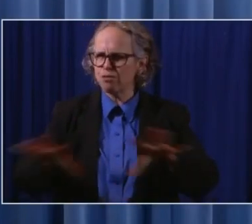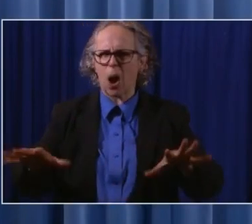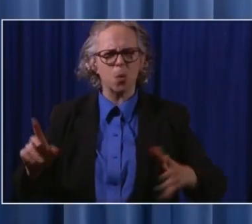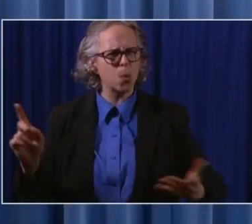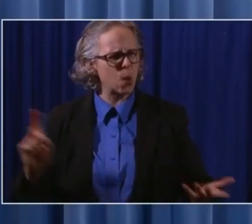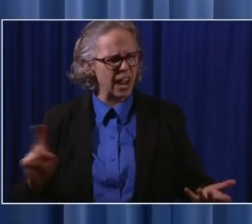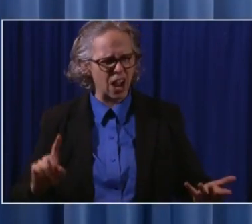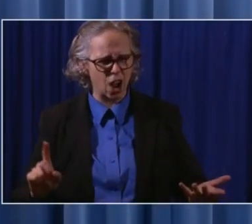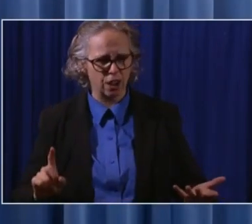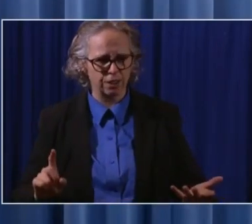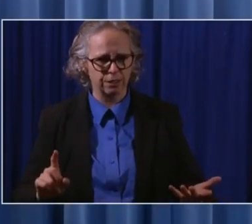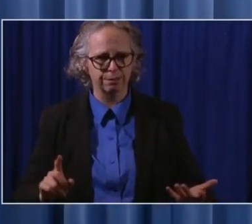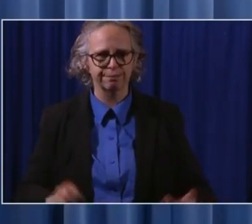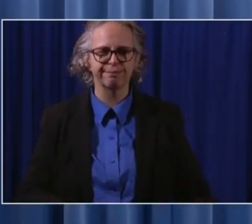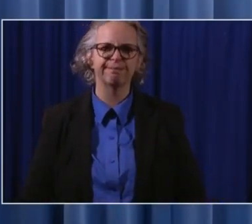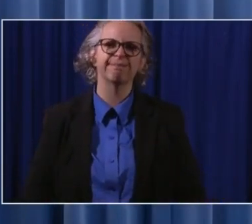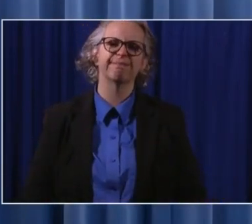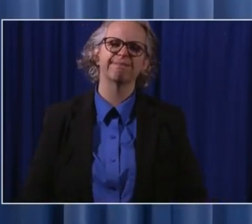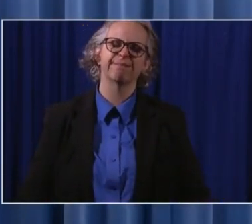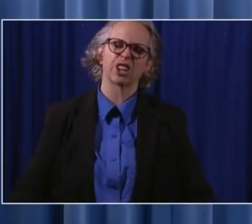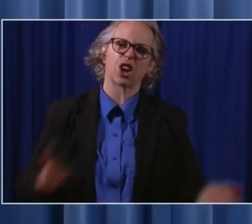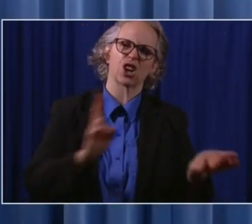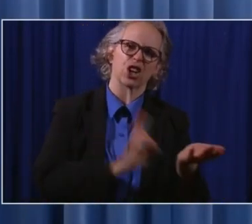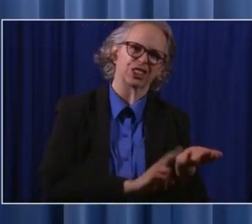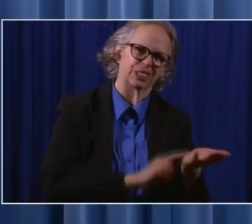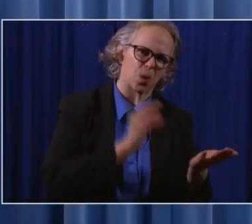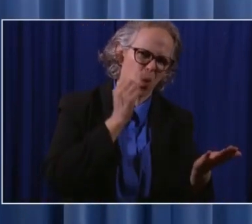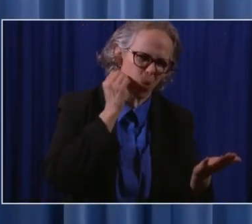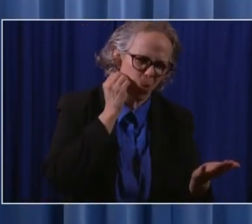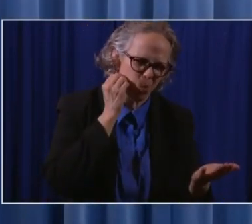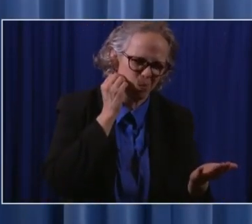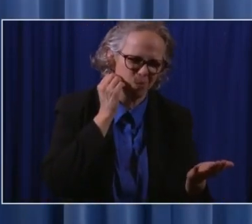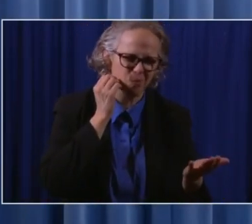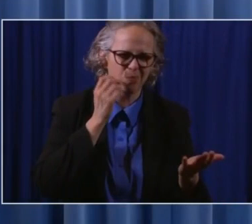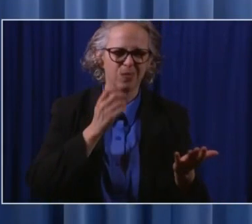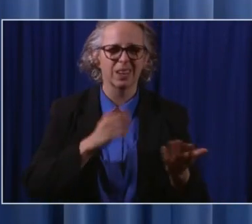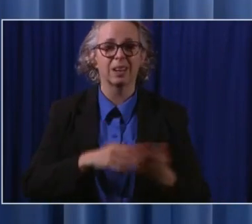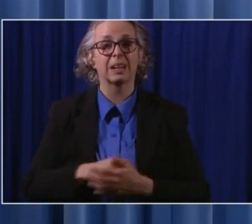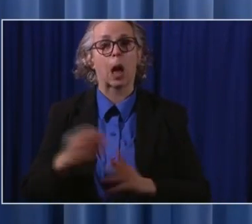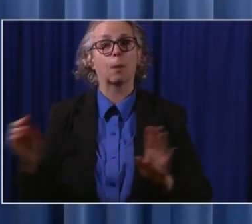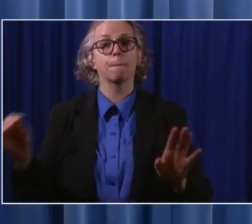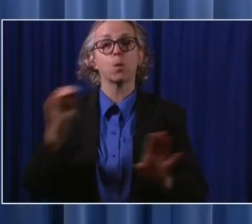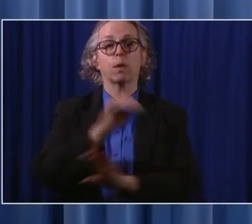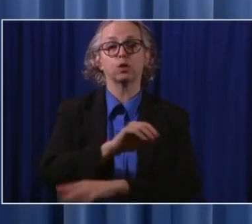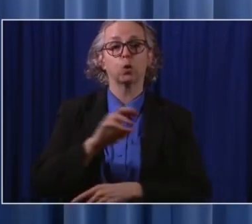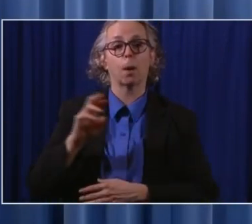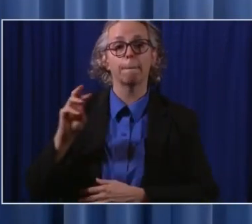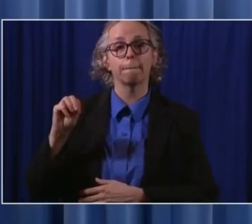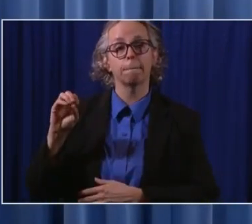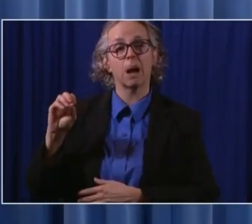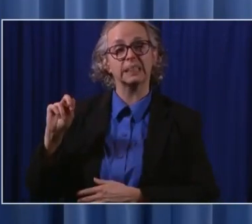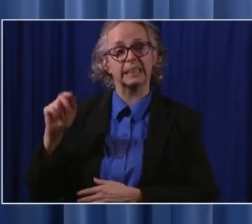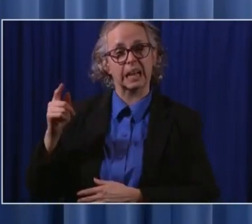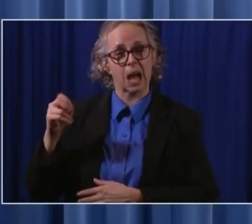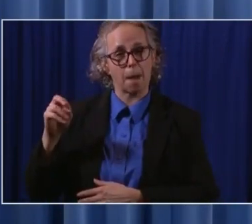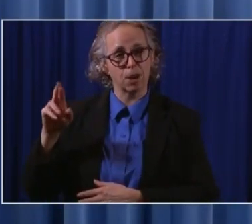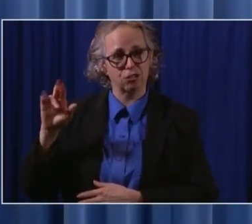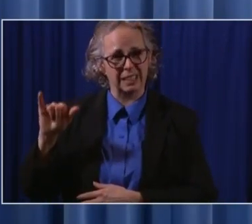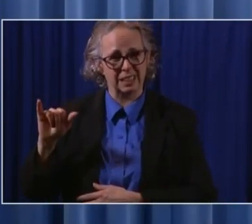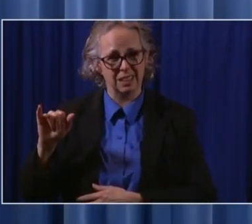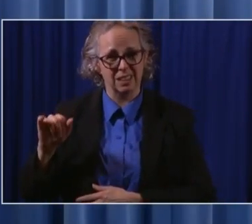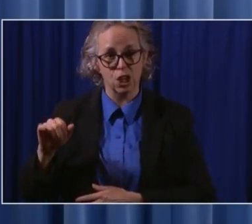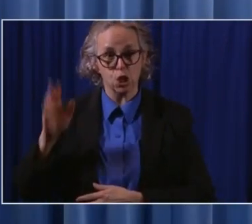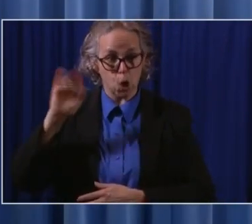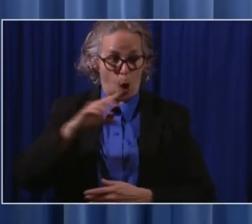linked to a long-term care facility. Montgomery County, they're at 147 cases per